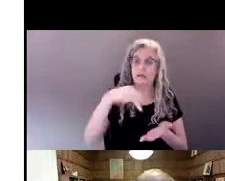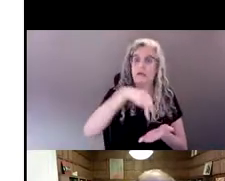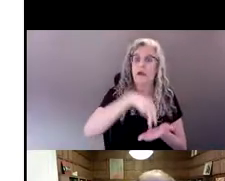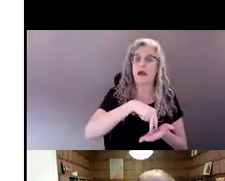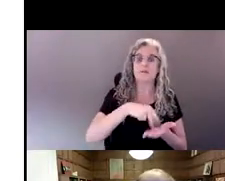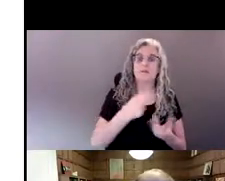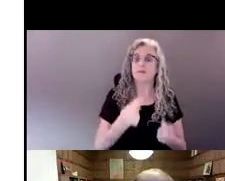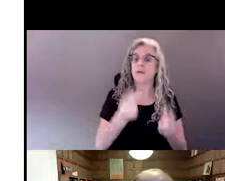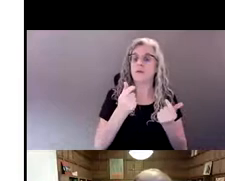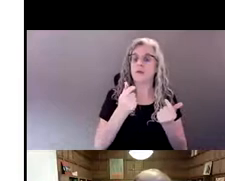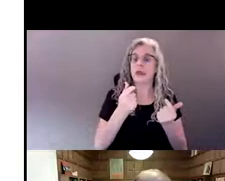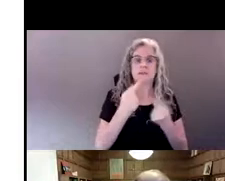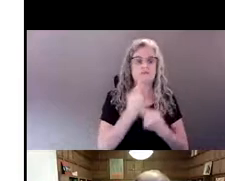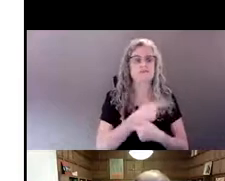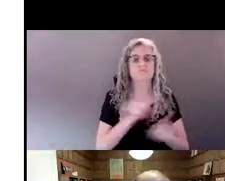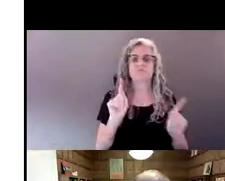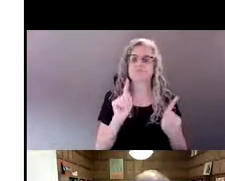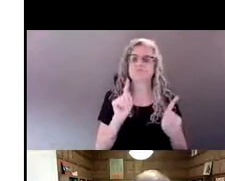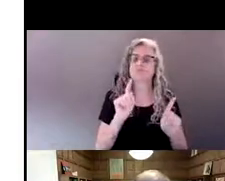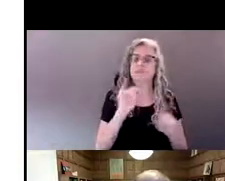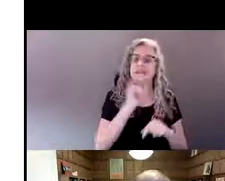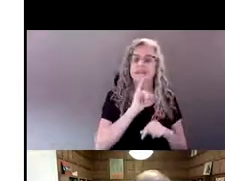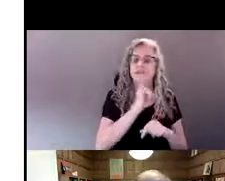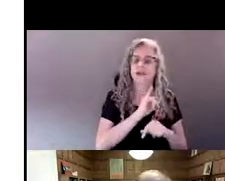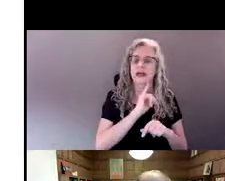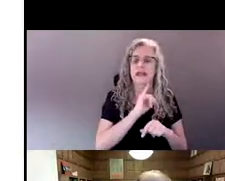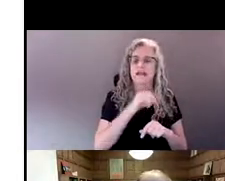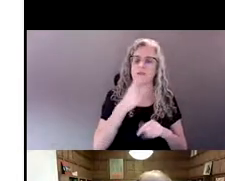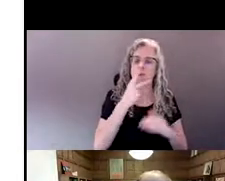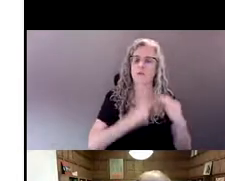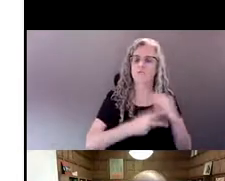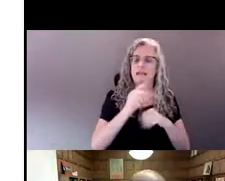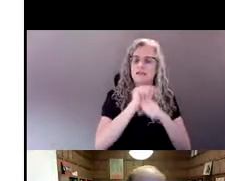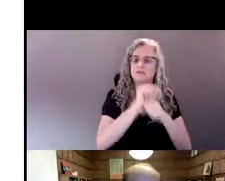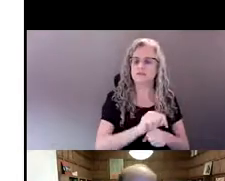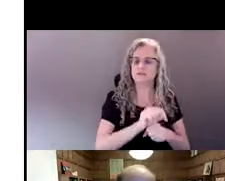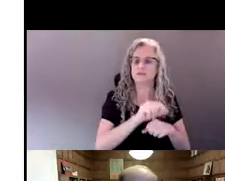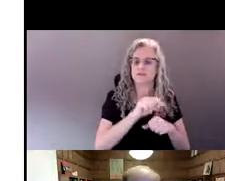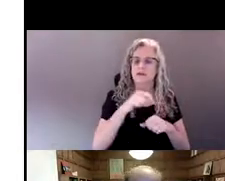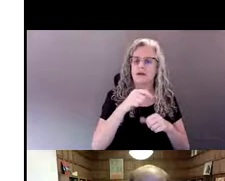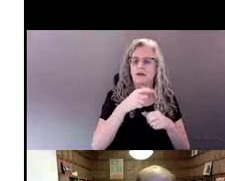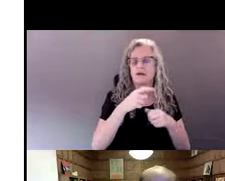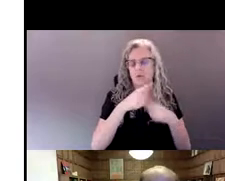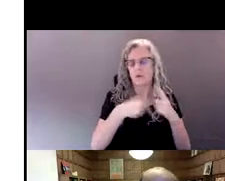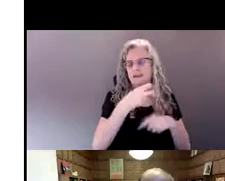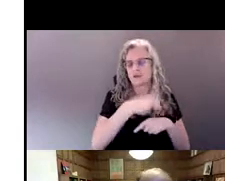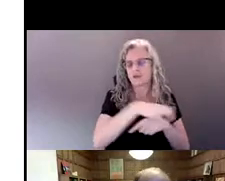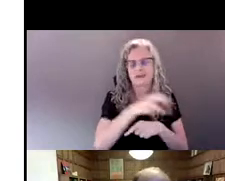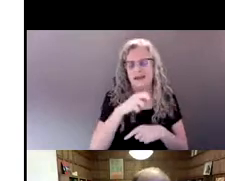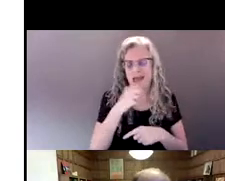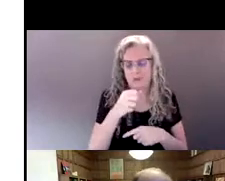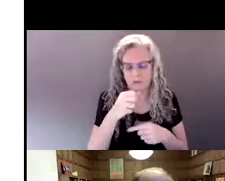Israelite prophetic tradition on the road to Emmaus. I won't retell you this story. It's in the